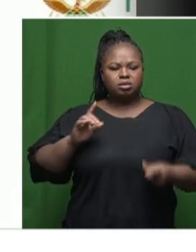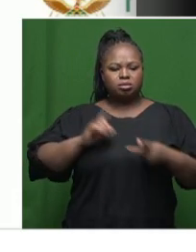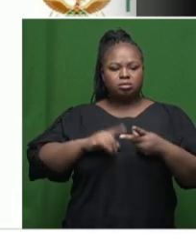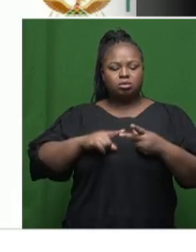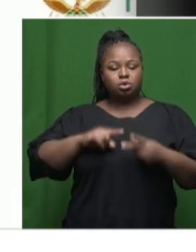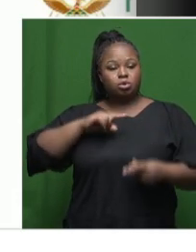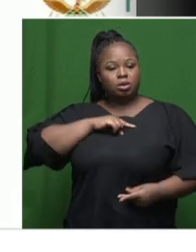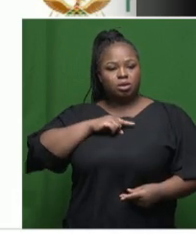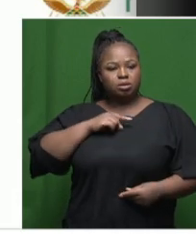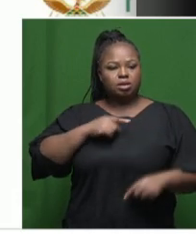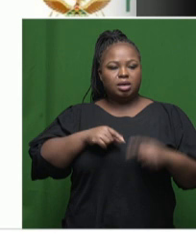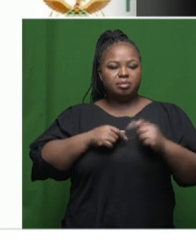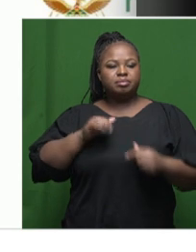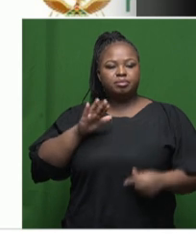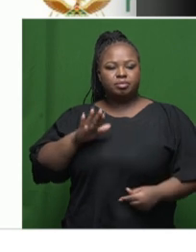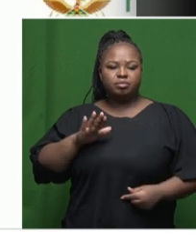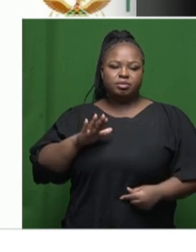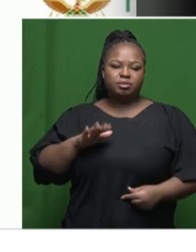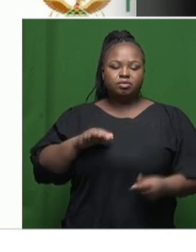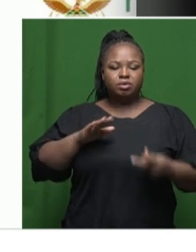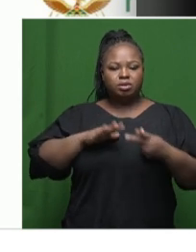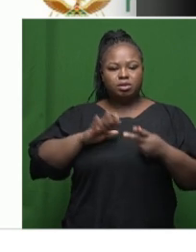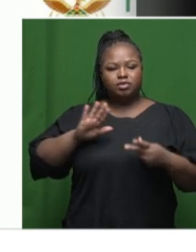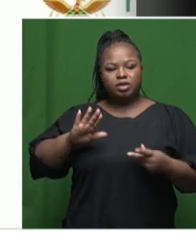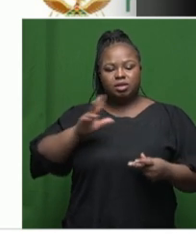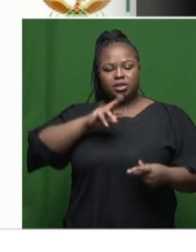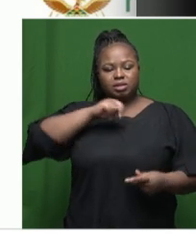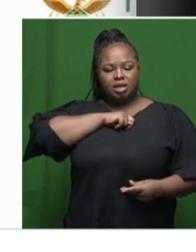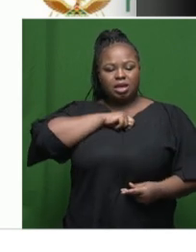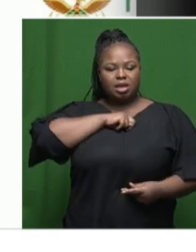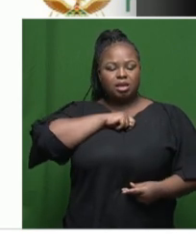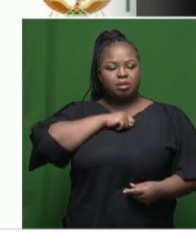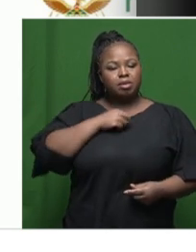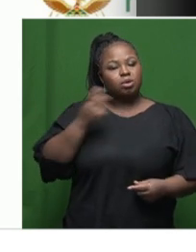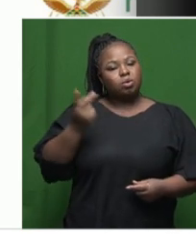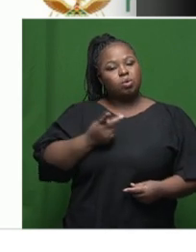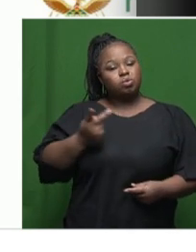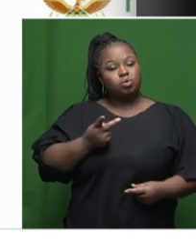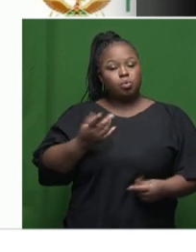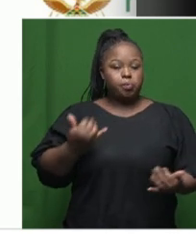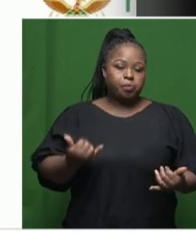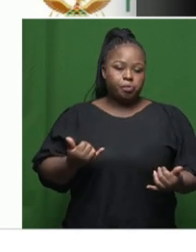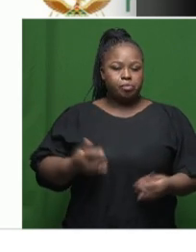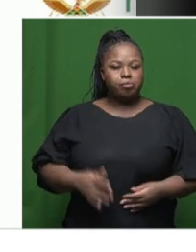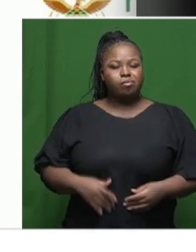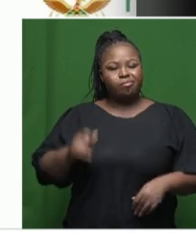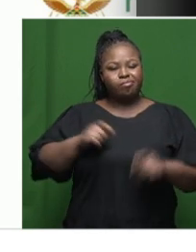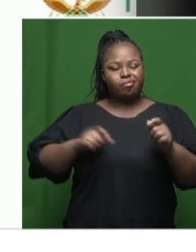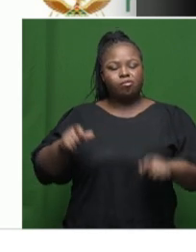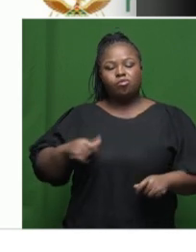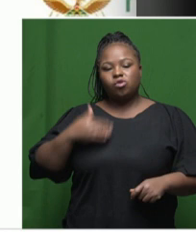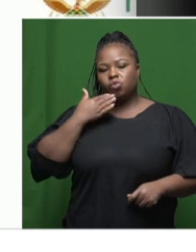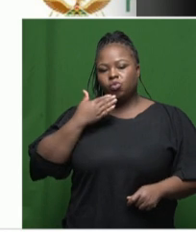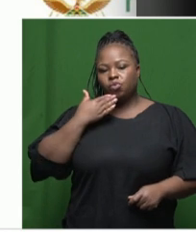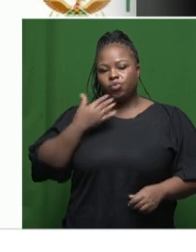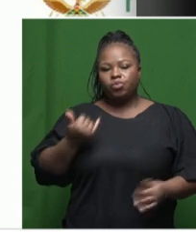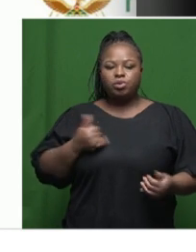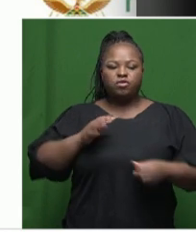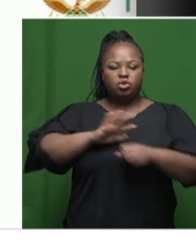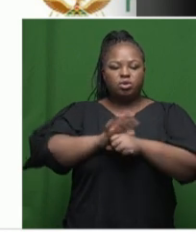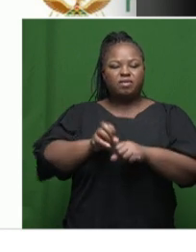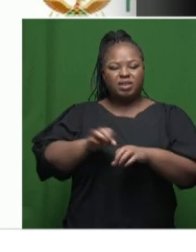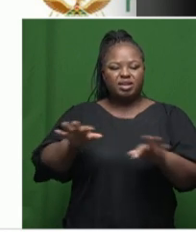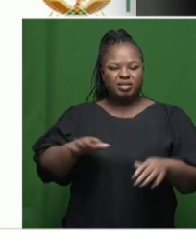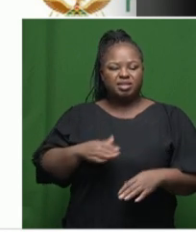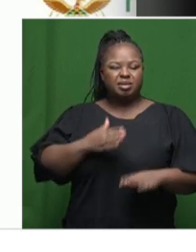reported about 9,757 cases, and also equally the number of those who have lost their lives due to COVID-19. We've